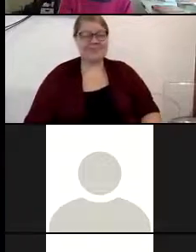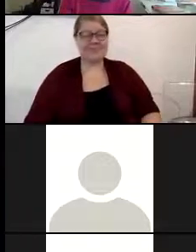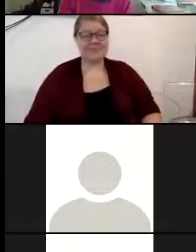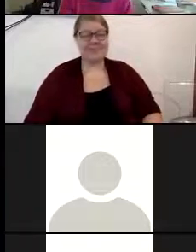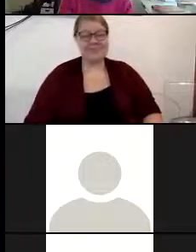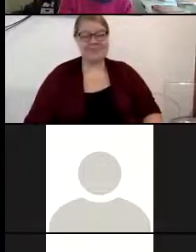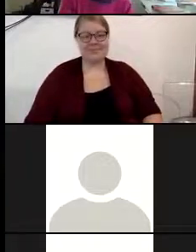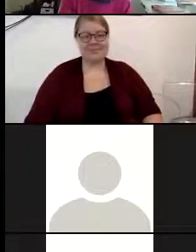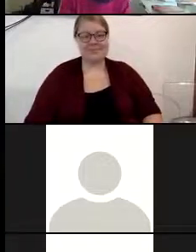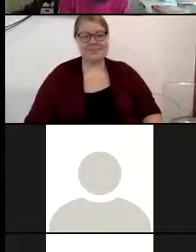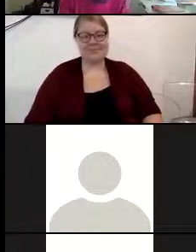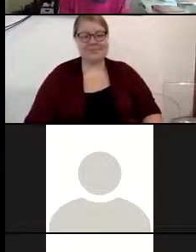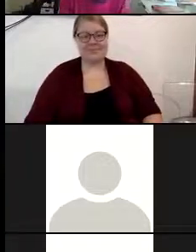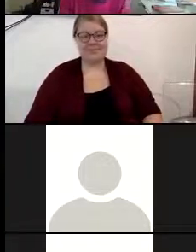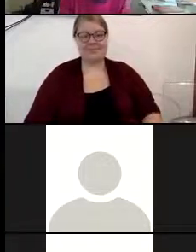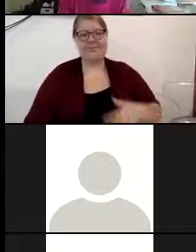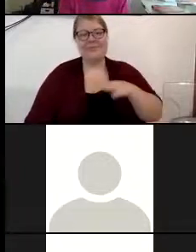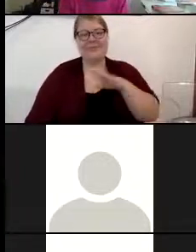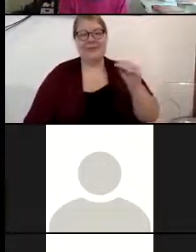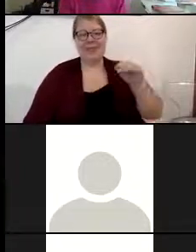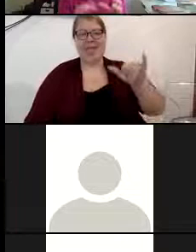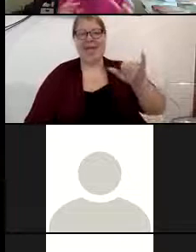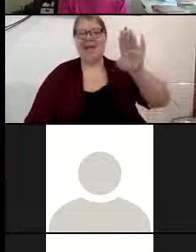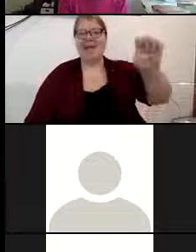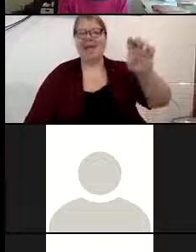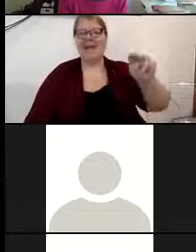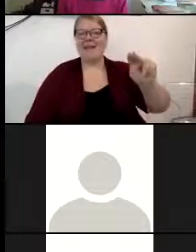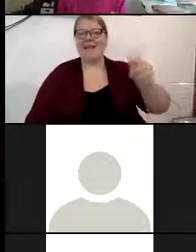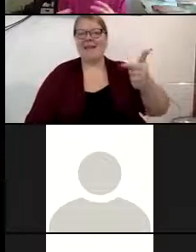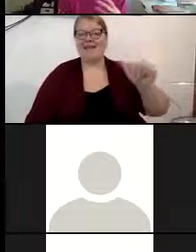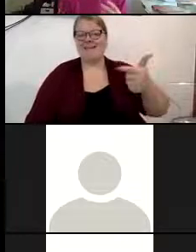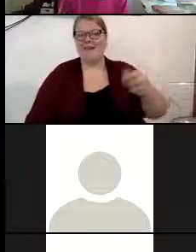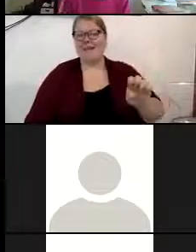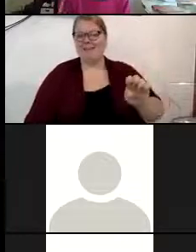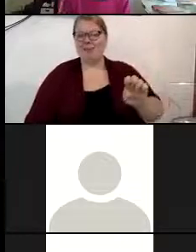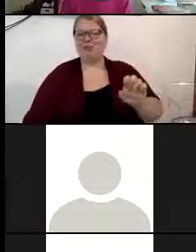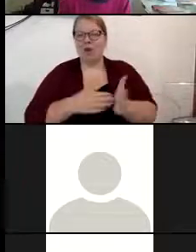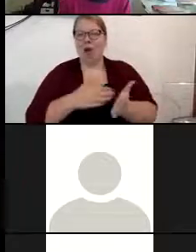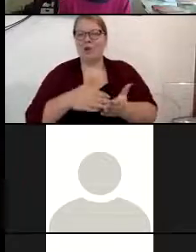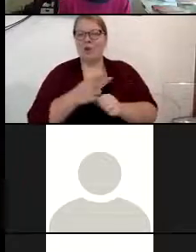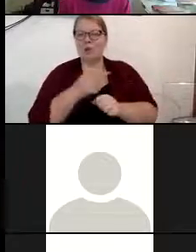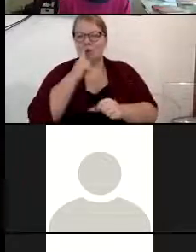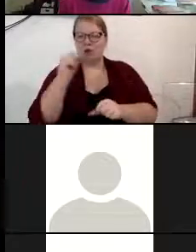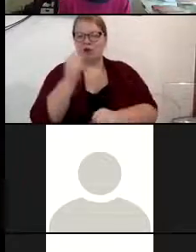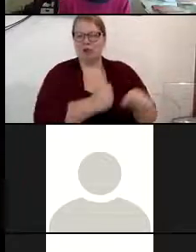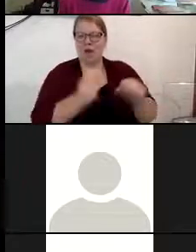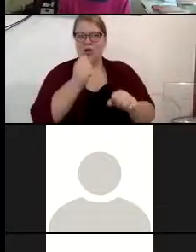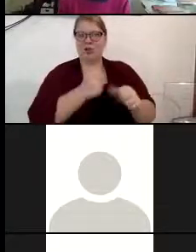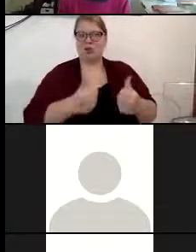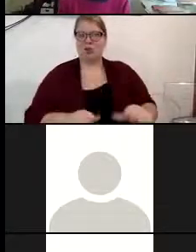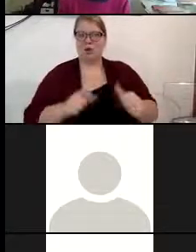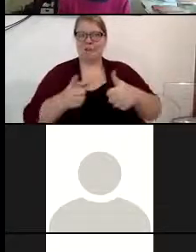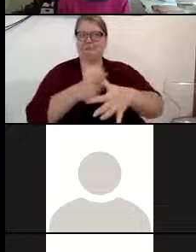And engage is often used for a strategy entering into a supportive relationship